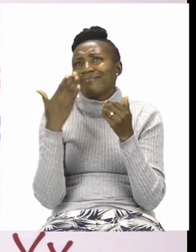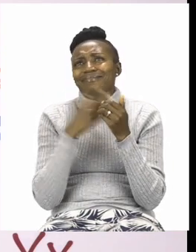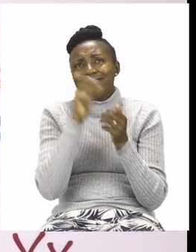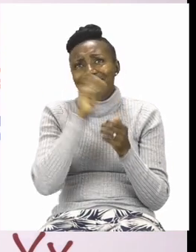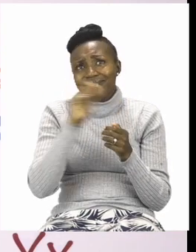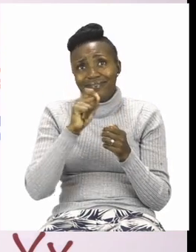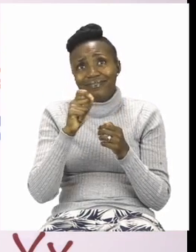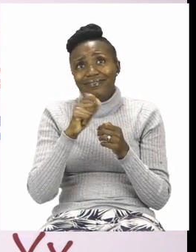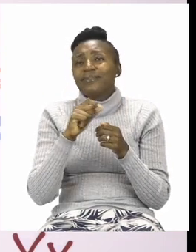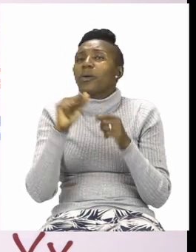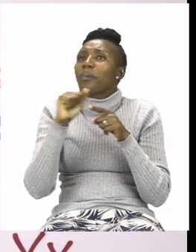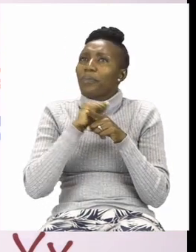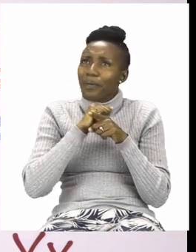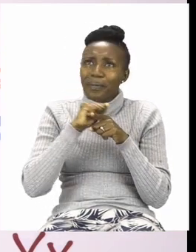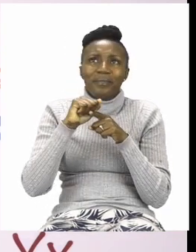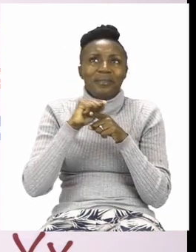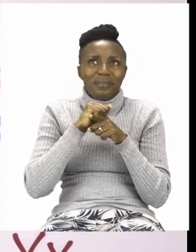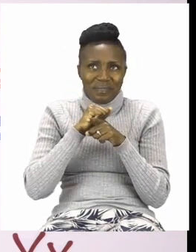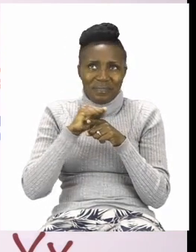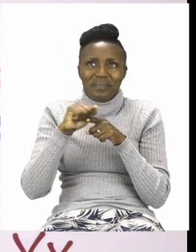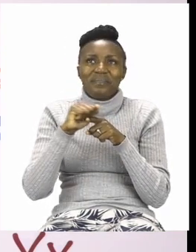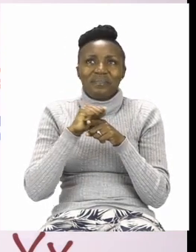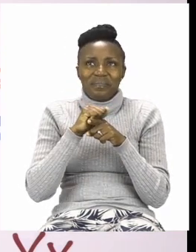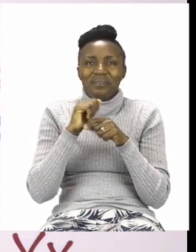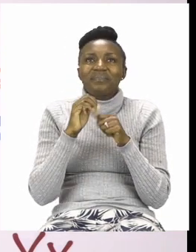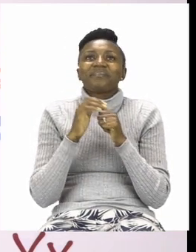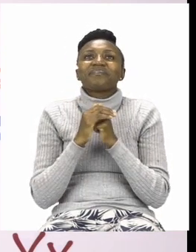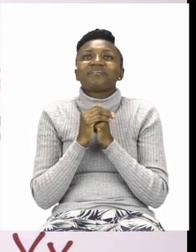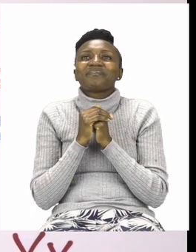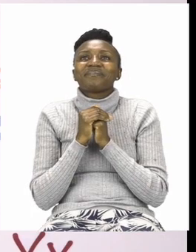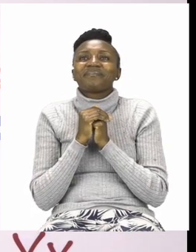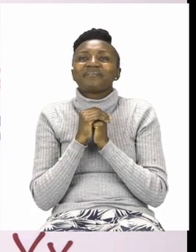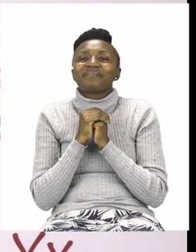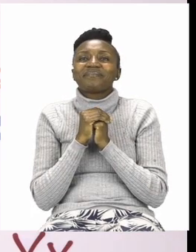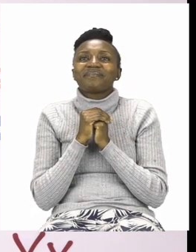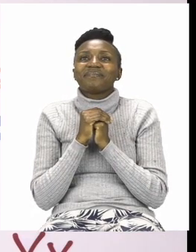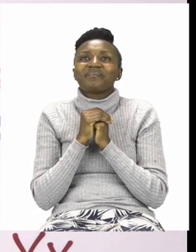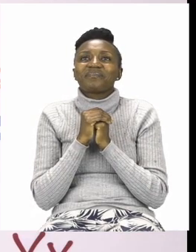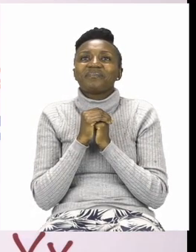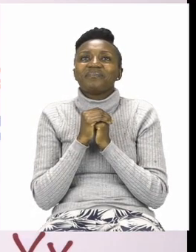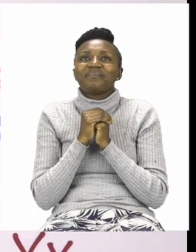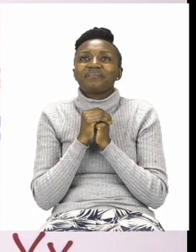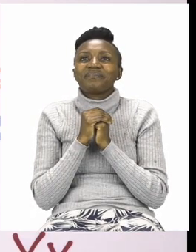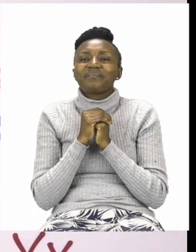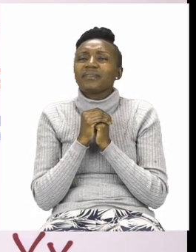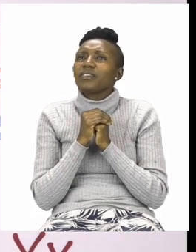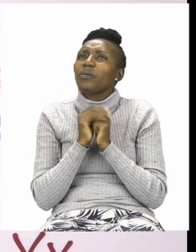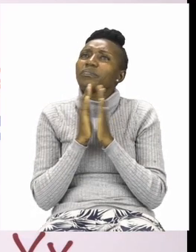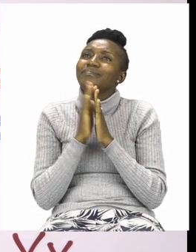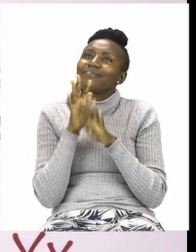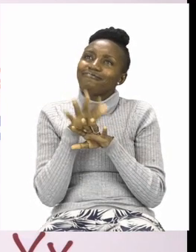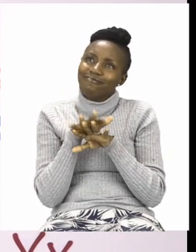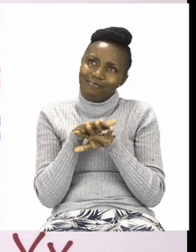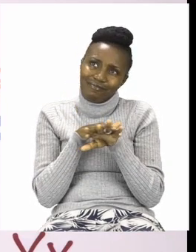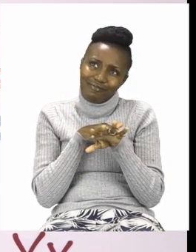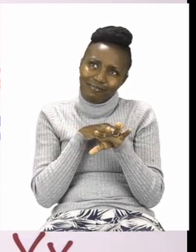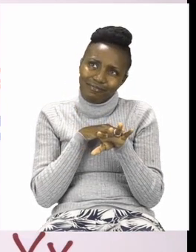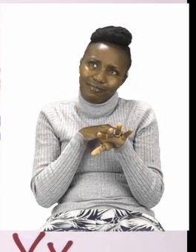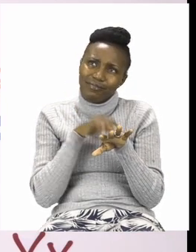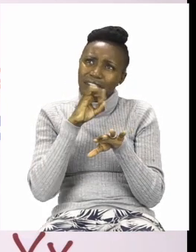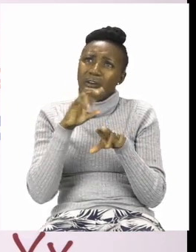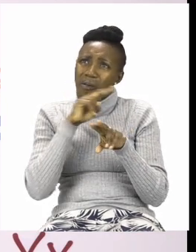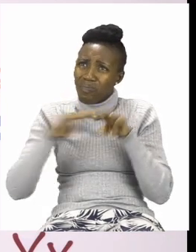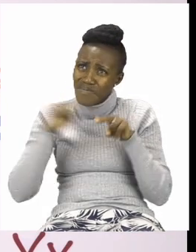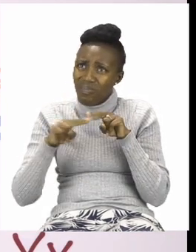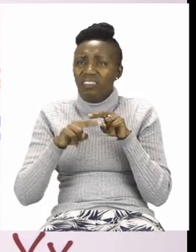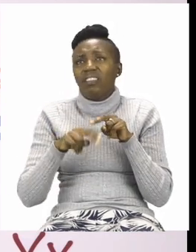just have to say it out loud and also follow the trace lines. Take your time, because once you rush, that's how you